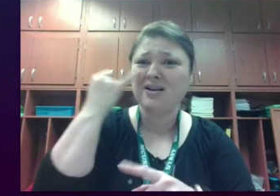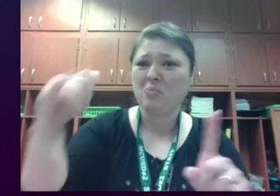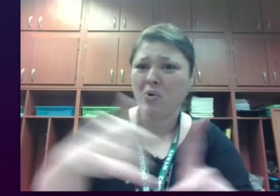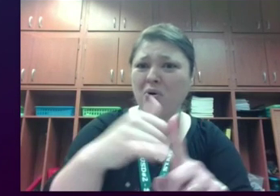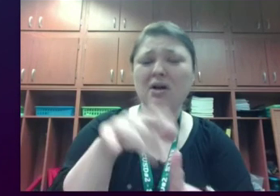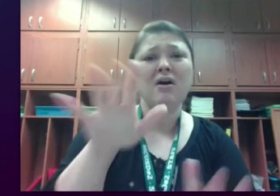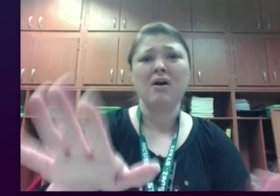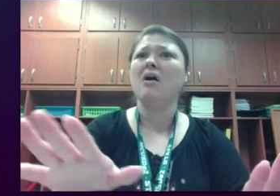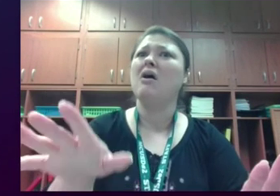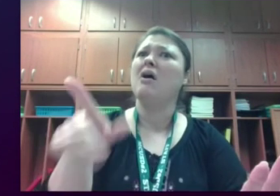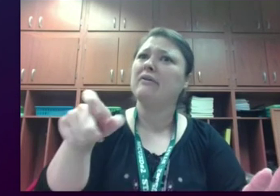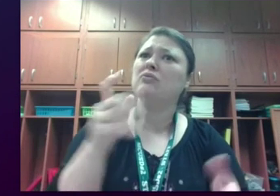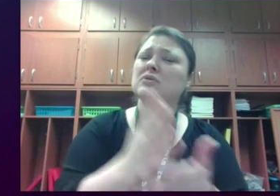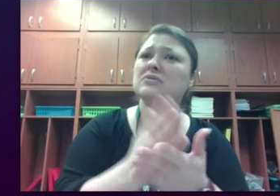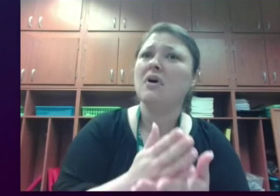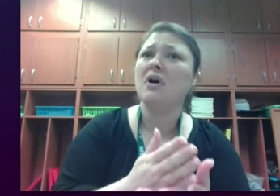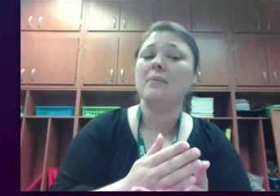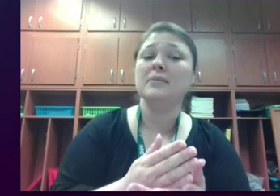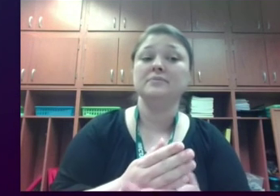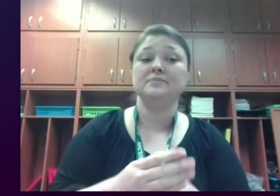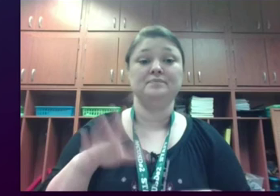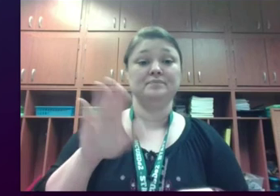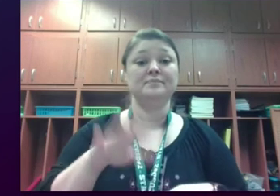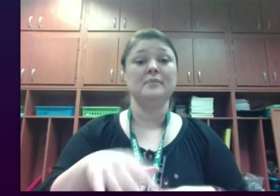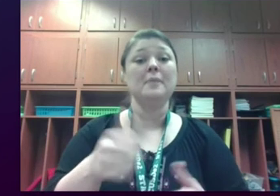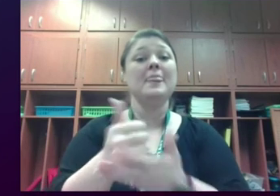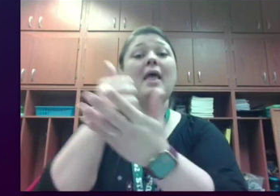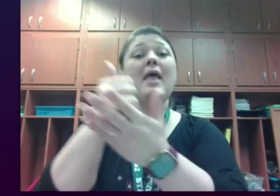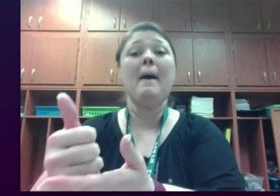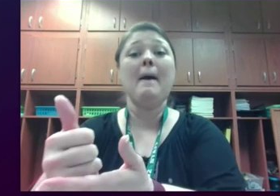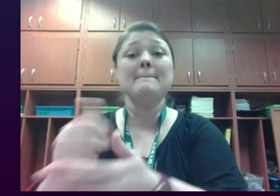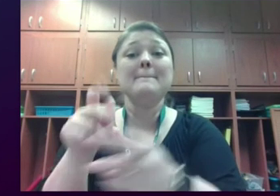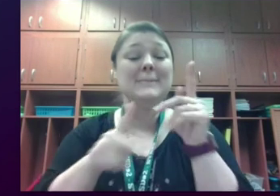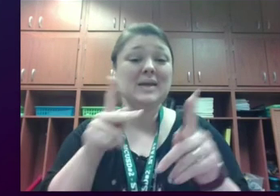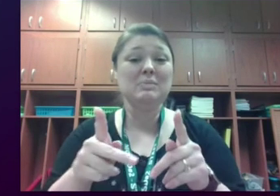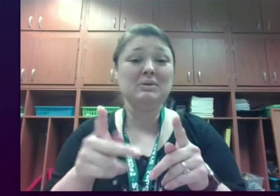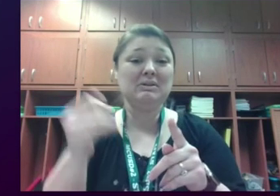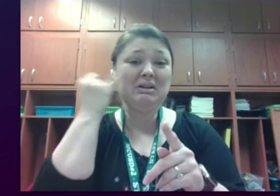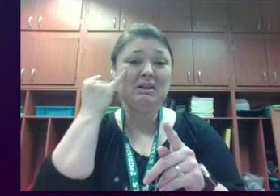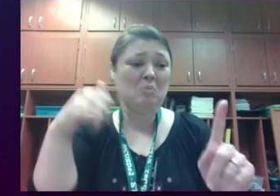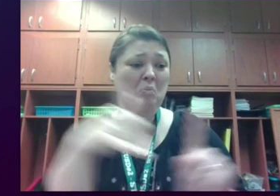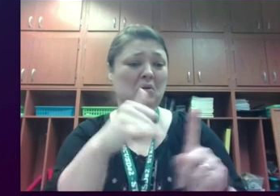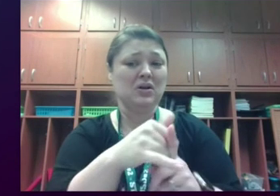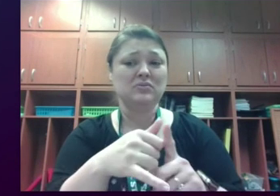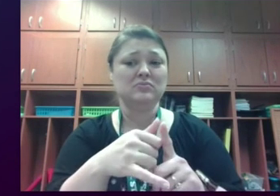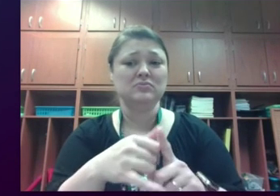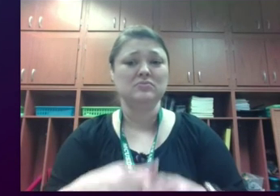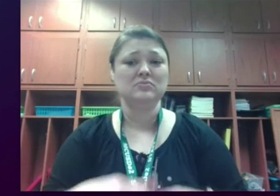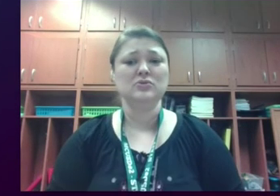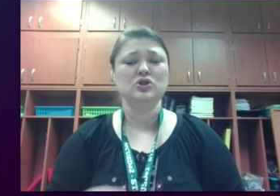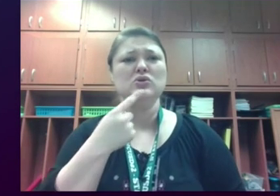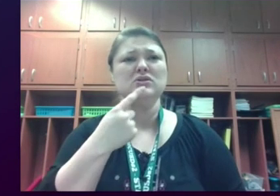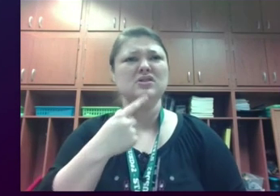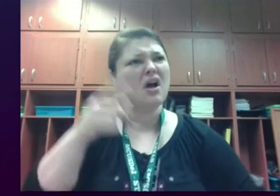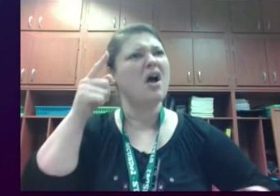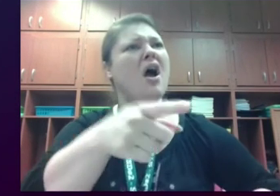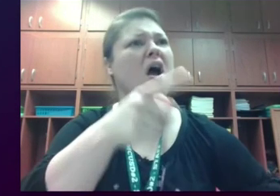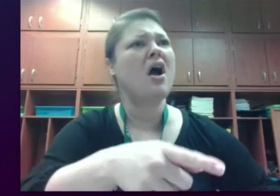Try and include others. Help a person who's being bullied. Stand up. Tell them to